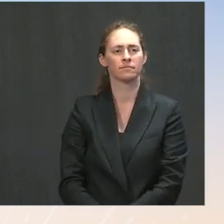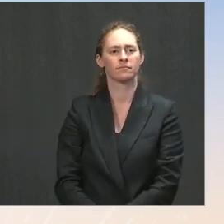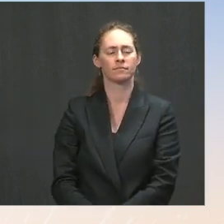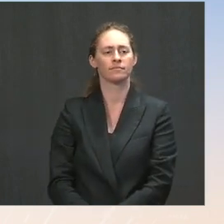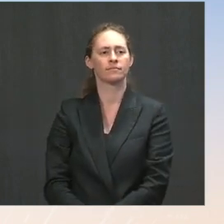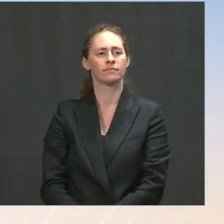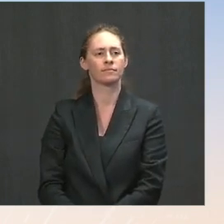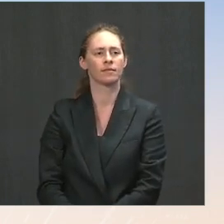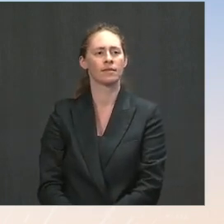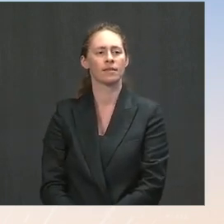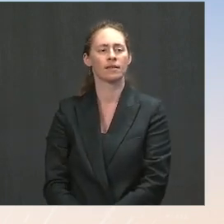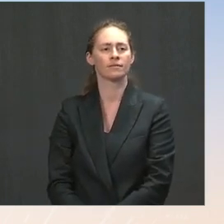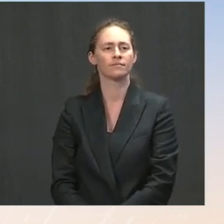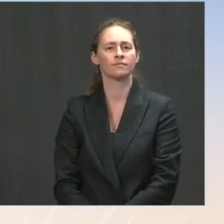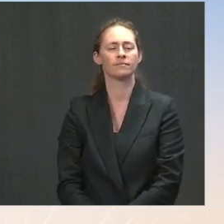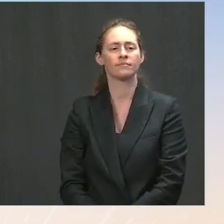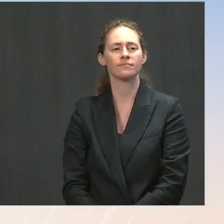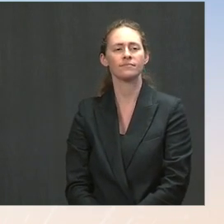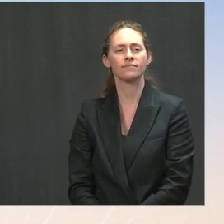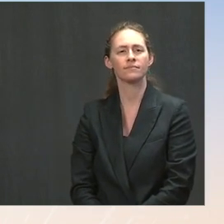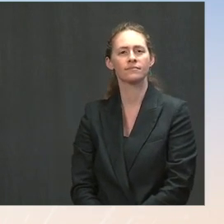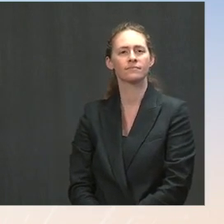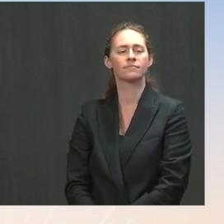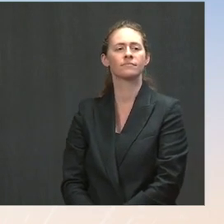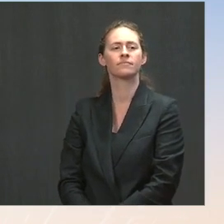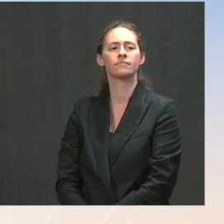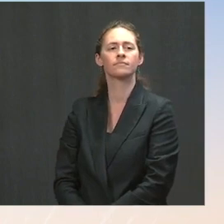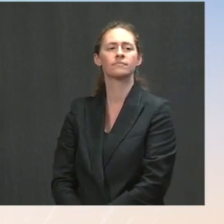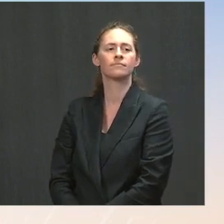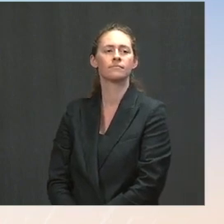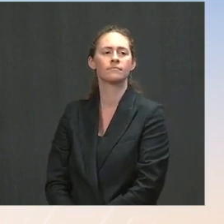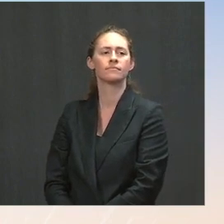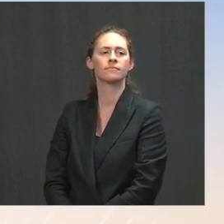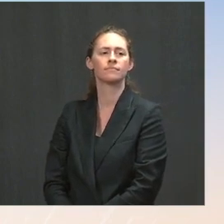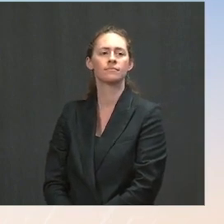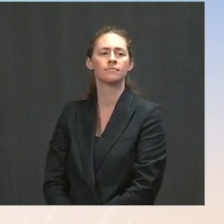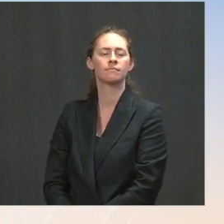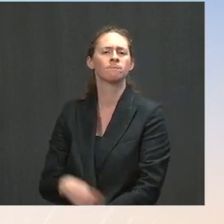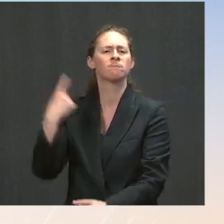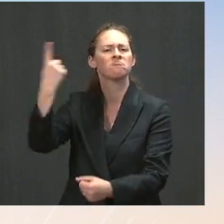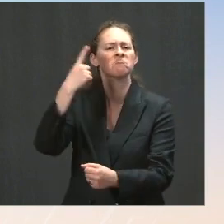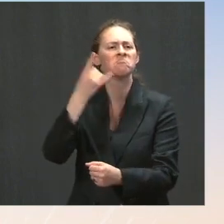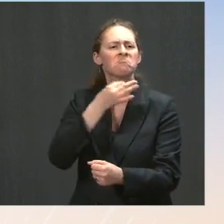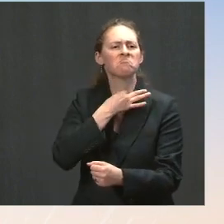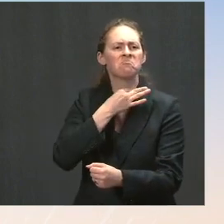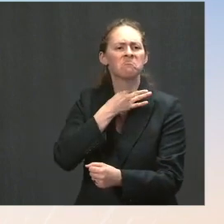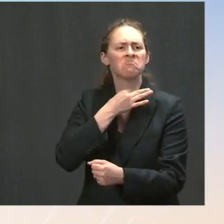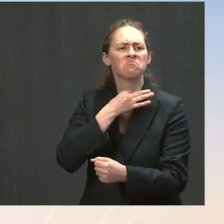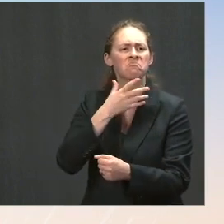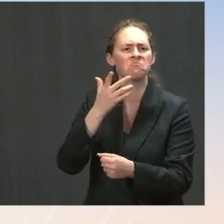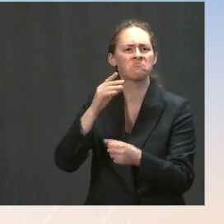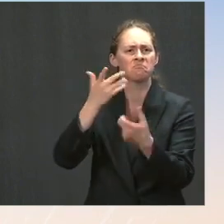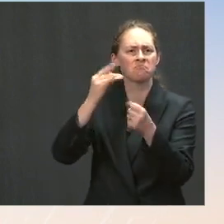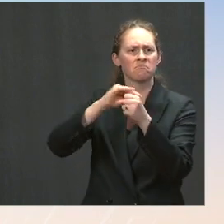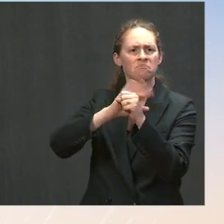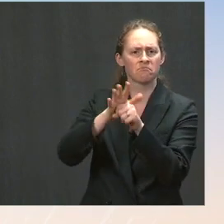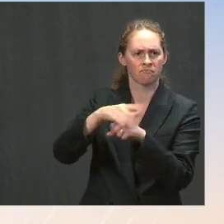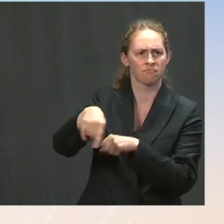COVID, are we at a point where we are saying that there's just no absolutes when it comes to what's happening in this